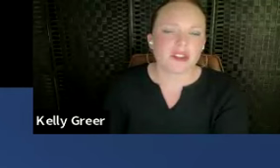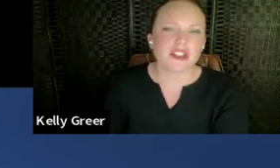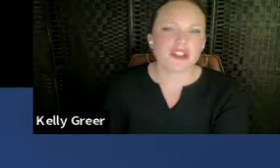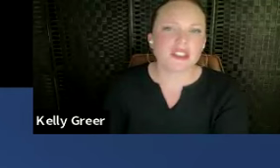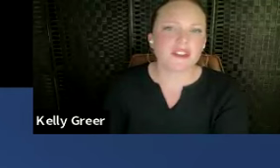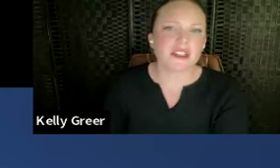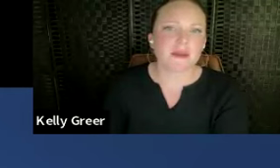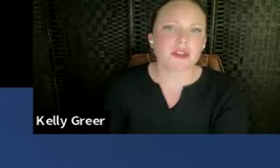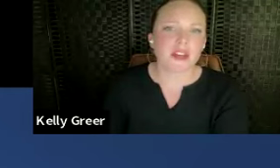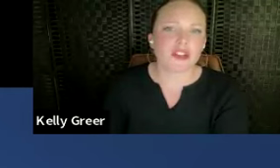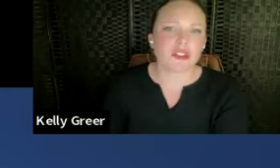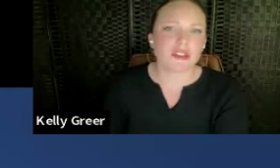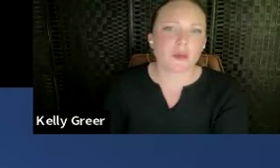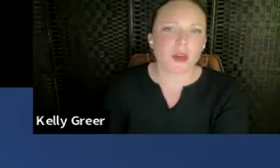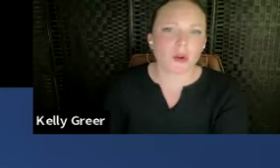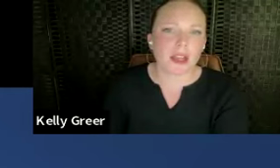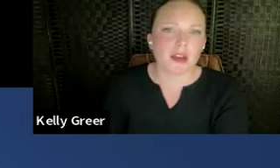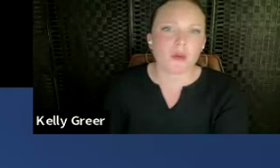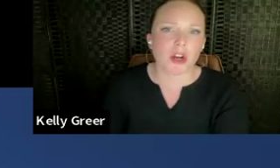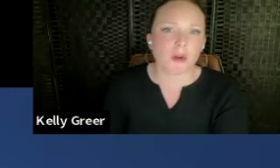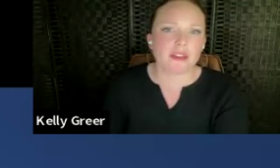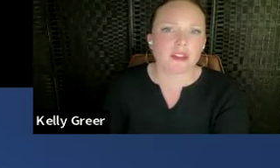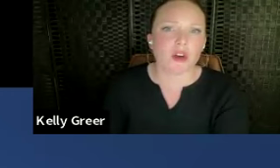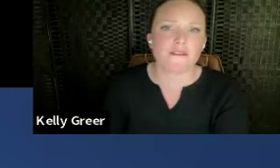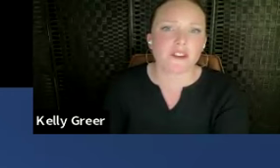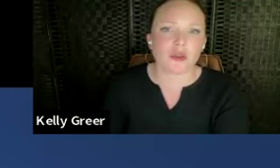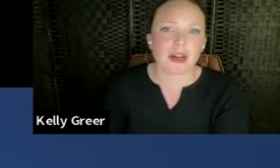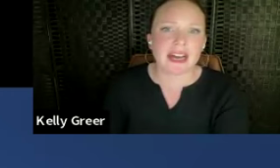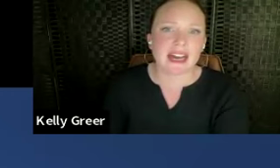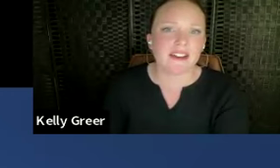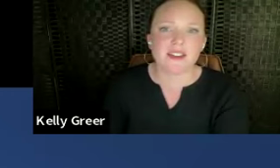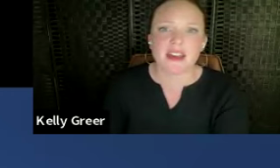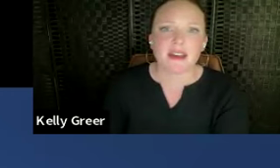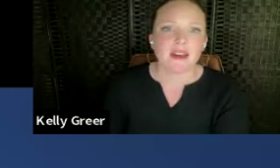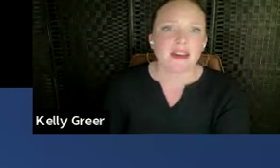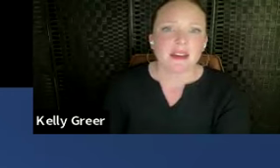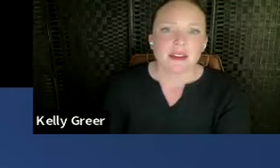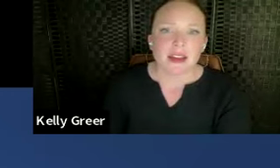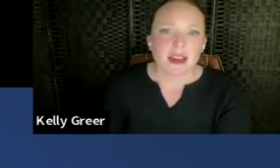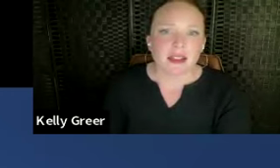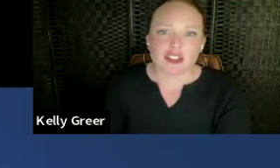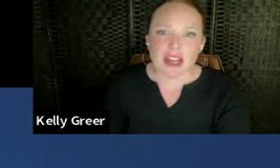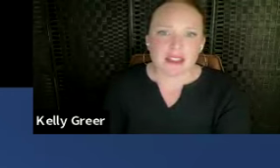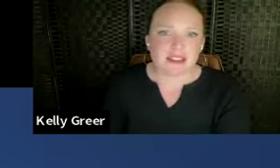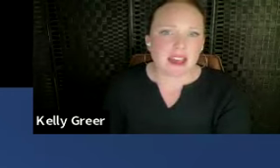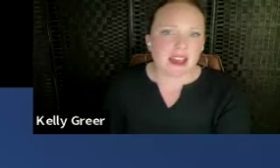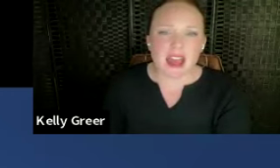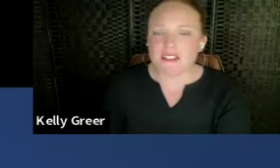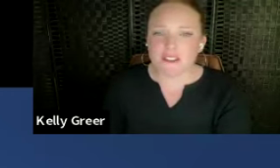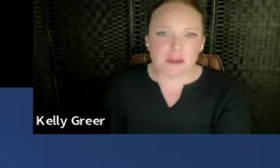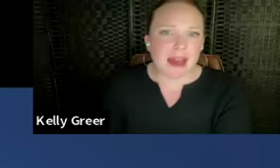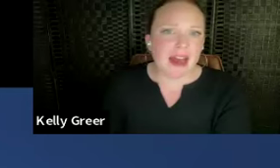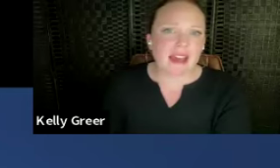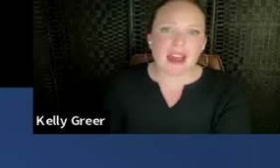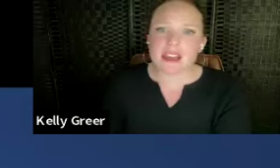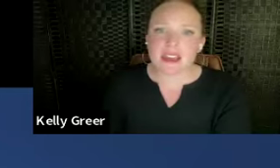So yeah, so these are just different examples of agencies that we coordinate and we work with. So if you have, like Jacqueline said,